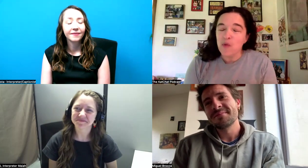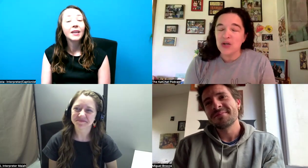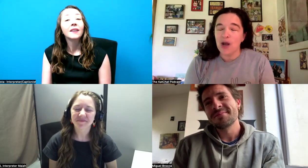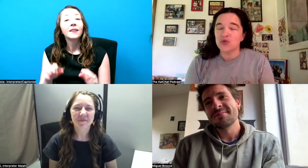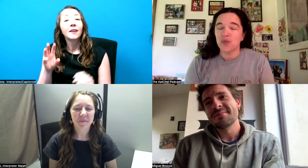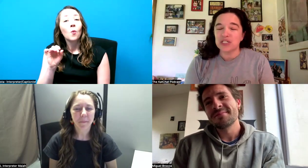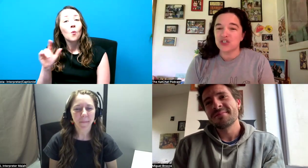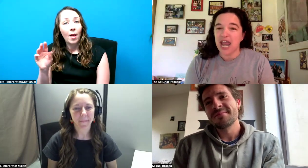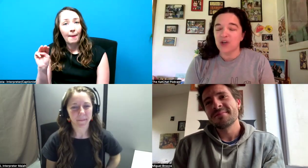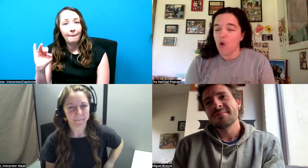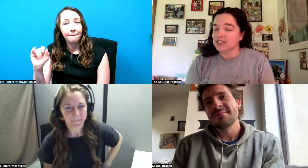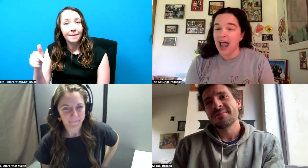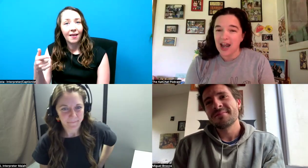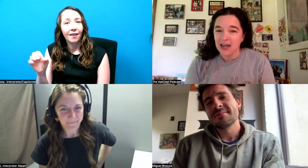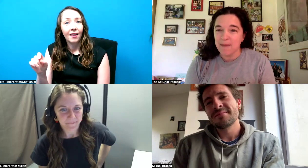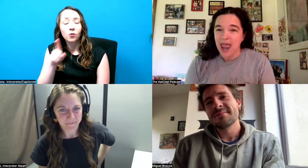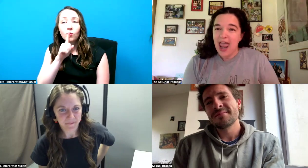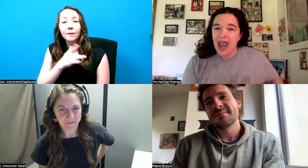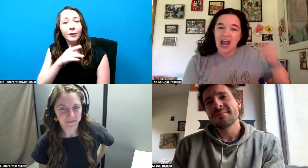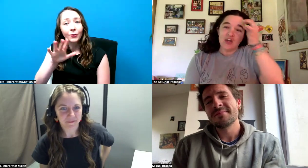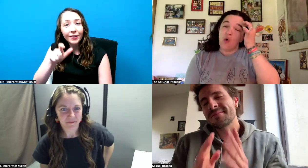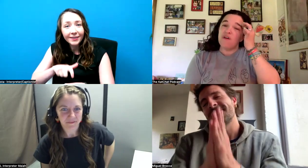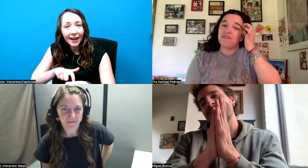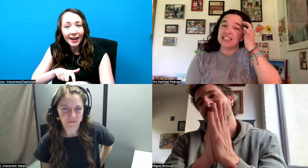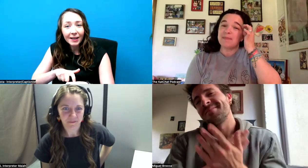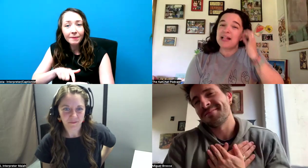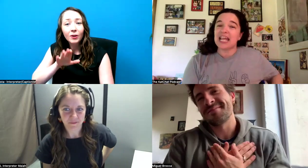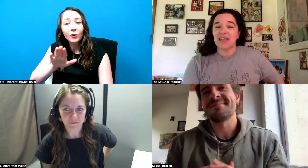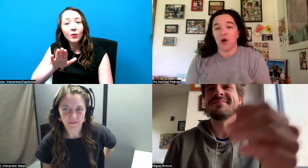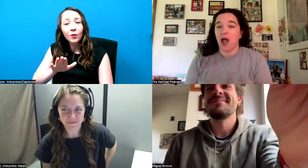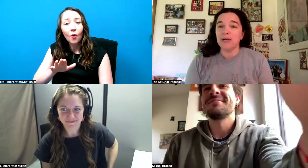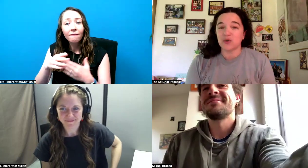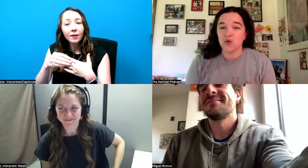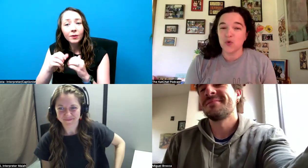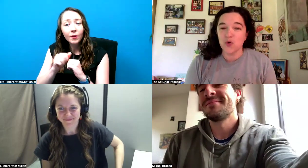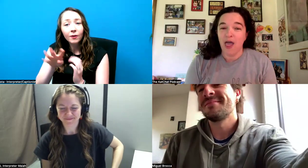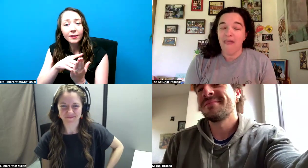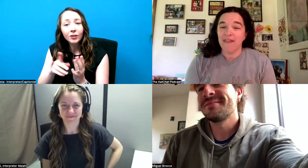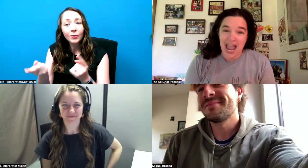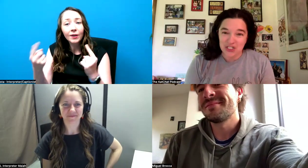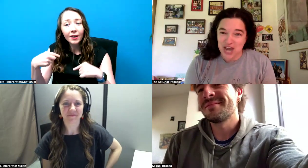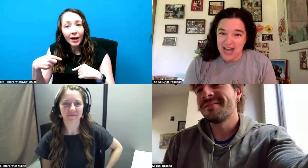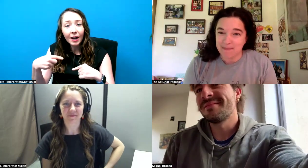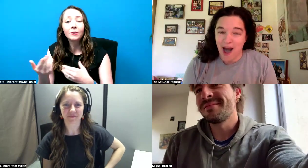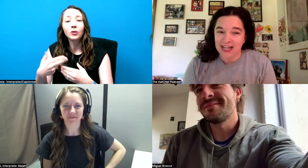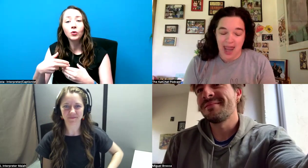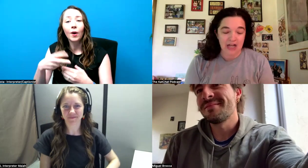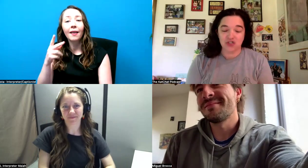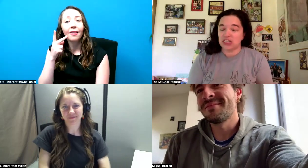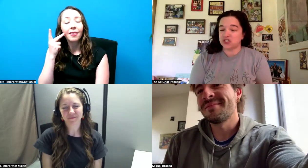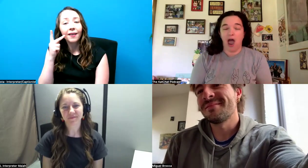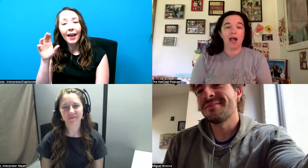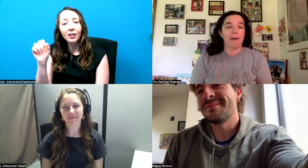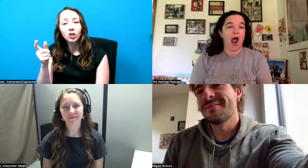because I really want to appreciate your time and your flexibility for coming to the Cat Chat